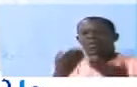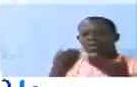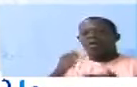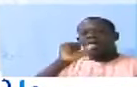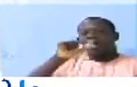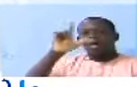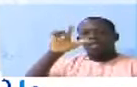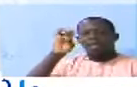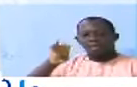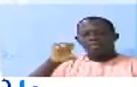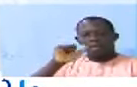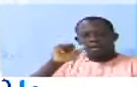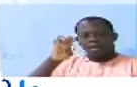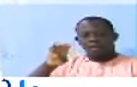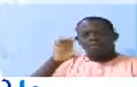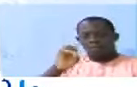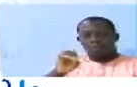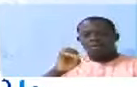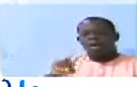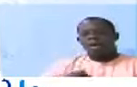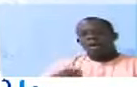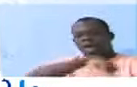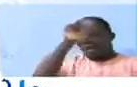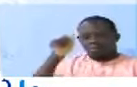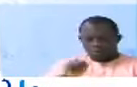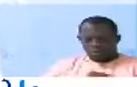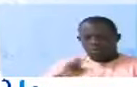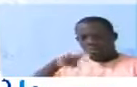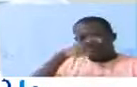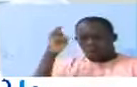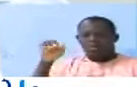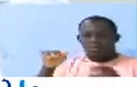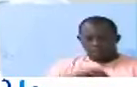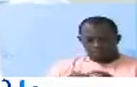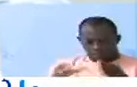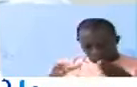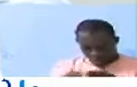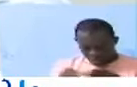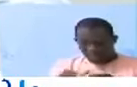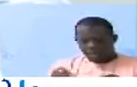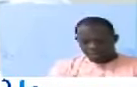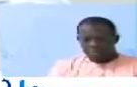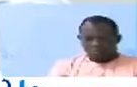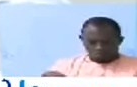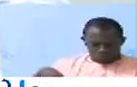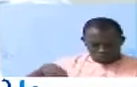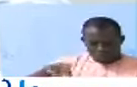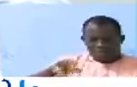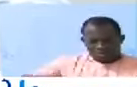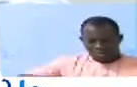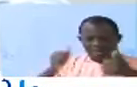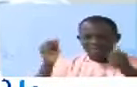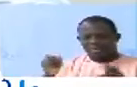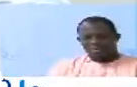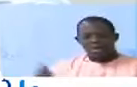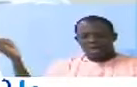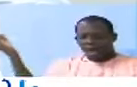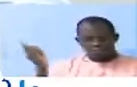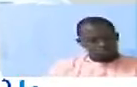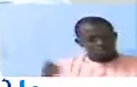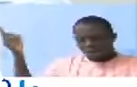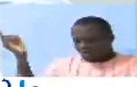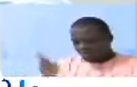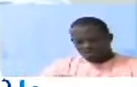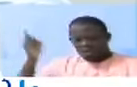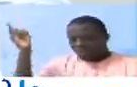Almamu and his colleagues walked into that shed and started hitting all of you. Munda